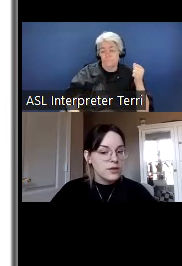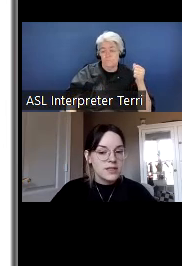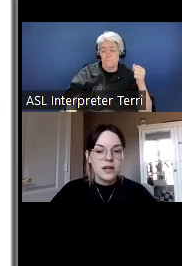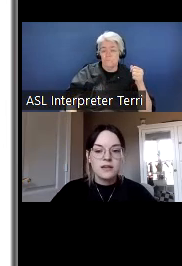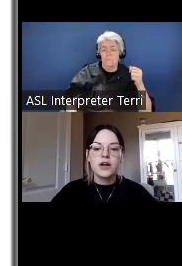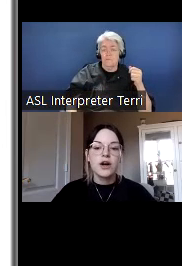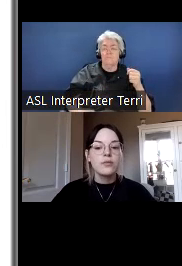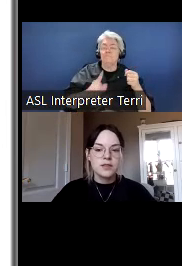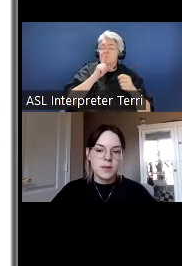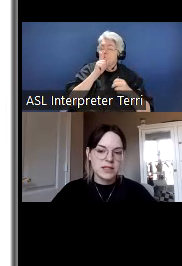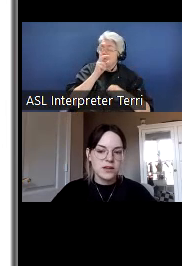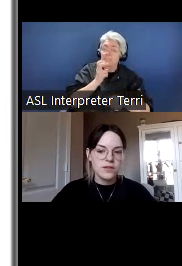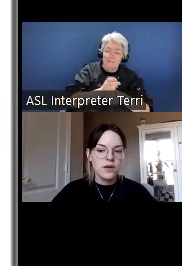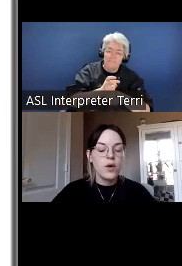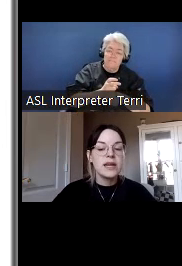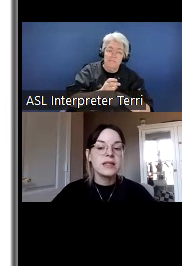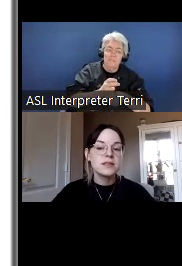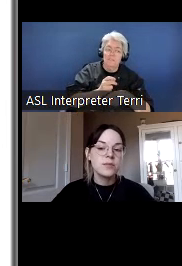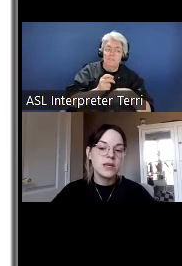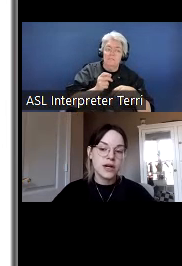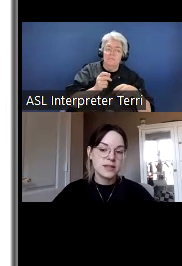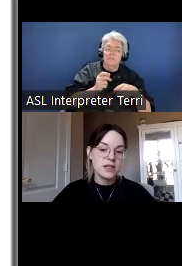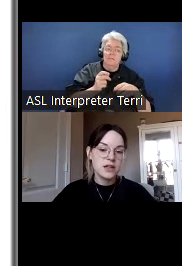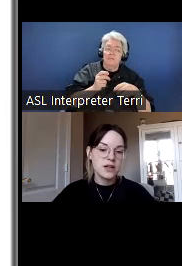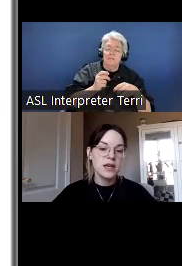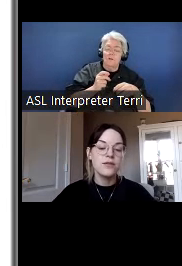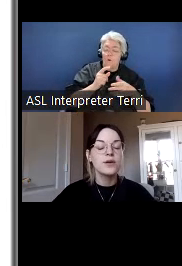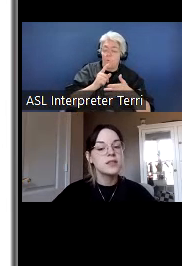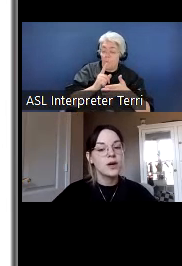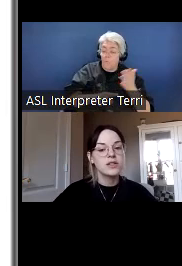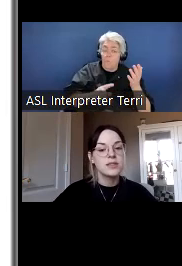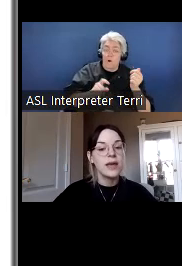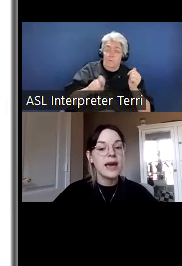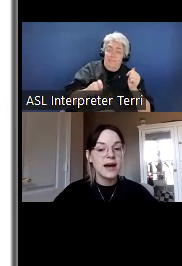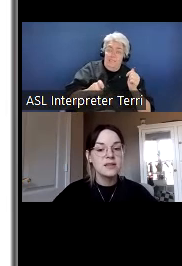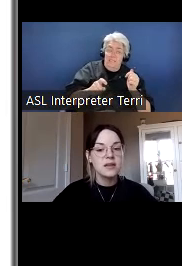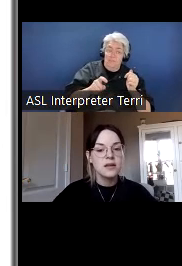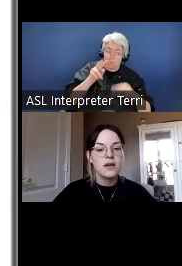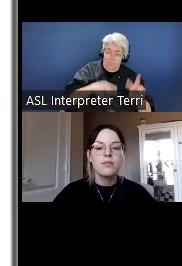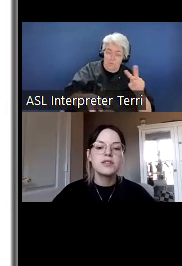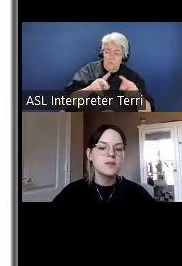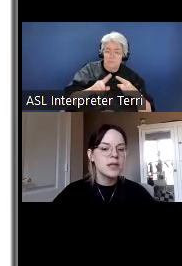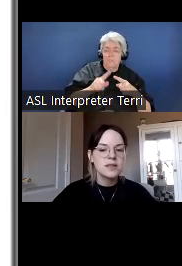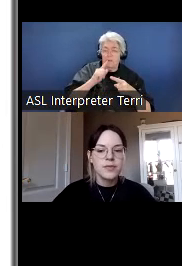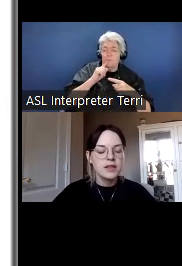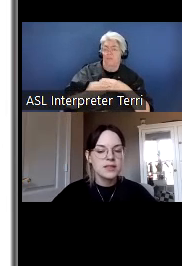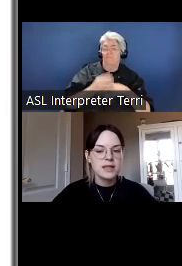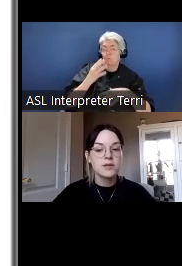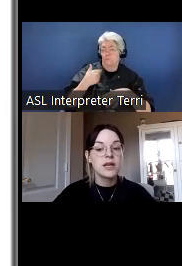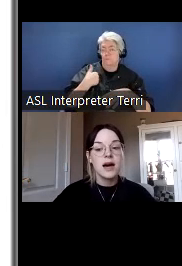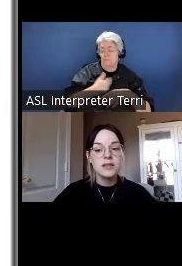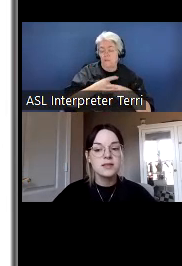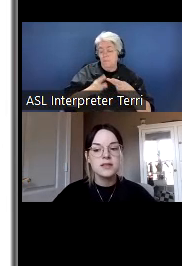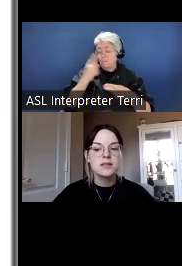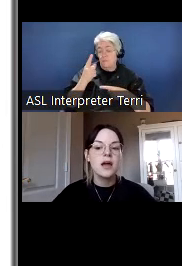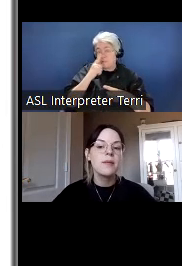really difficult to not let our own perspective of what needs to be addressed here influence the questions that we ask. But just because something stands